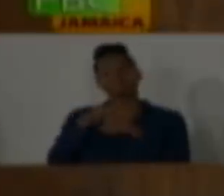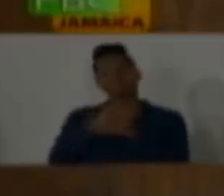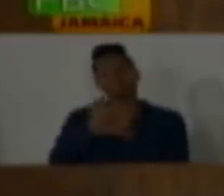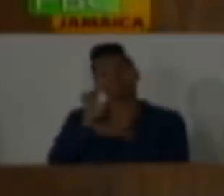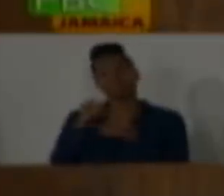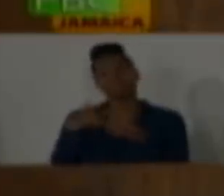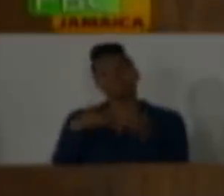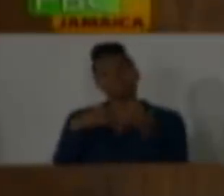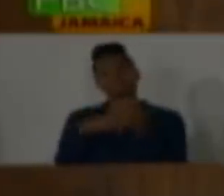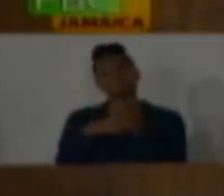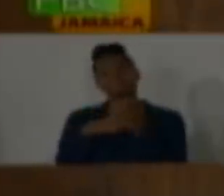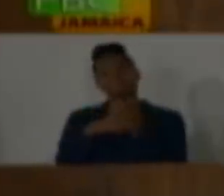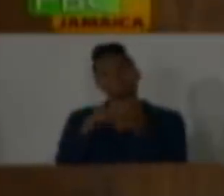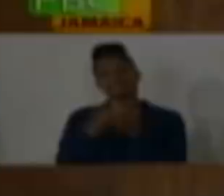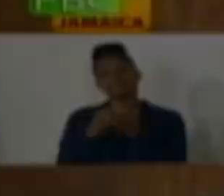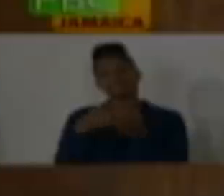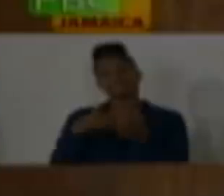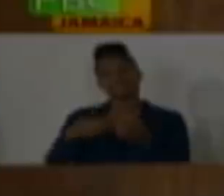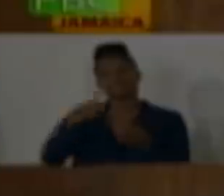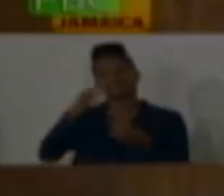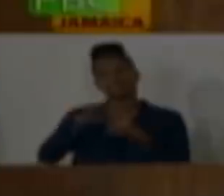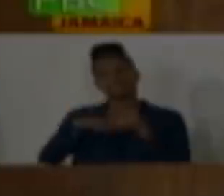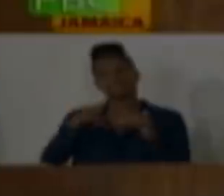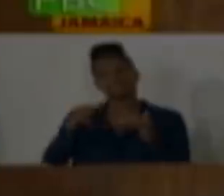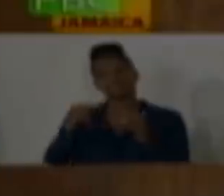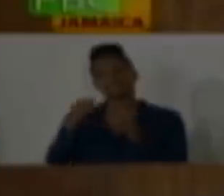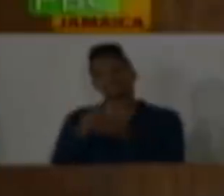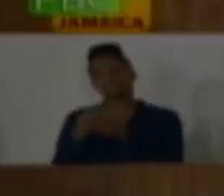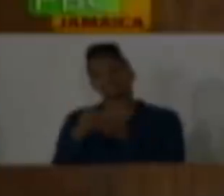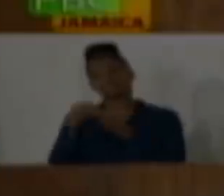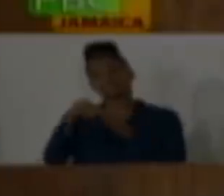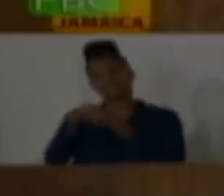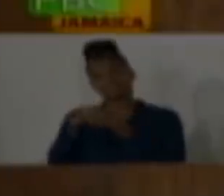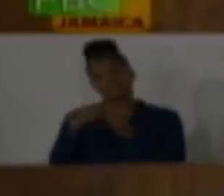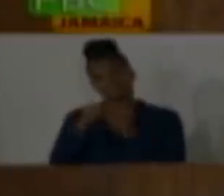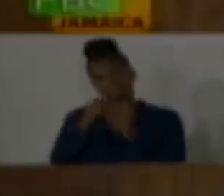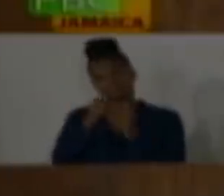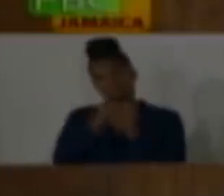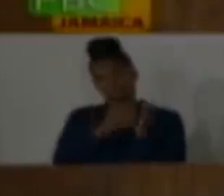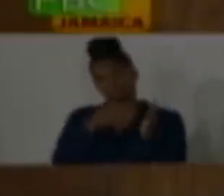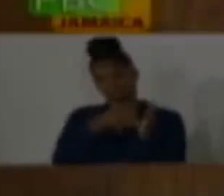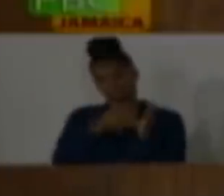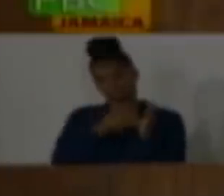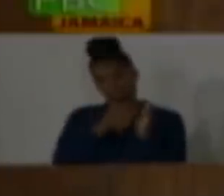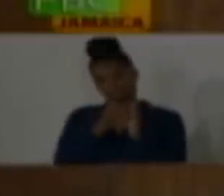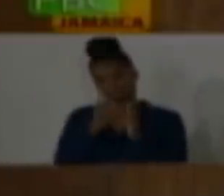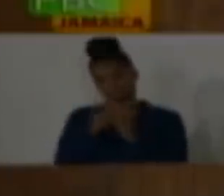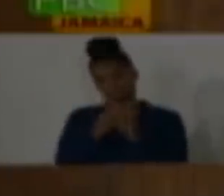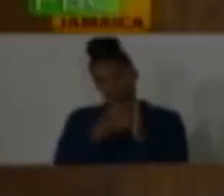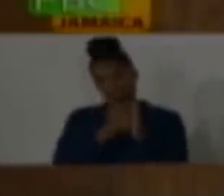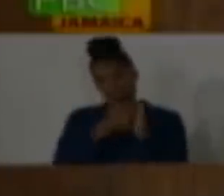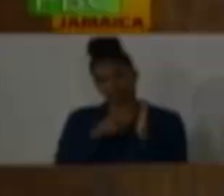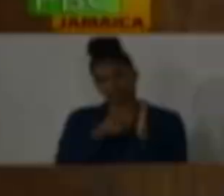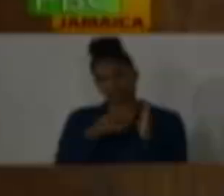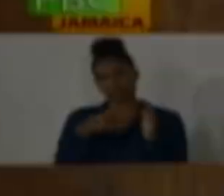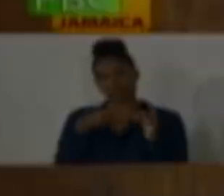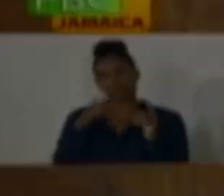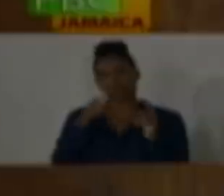fines higher than the substantive fines in the sections which create the offences and which incentivise persons to go to